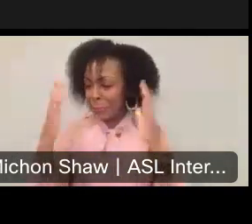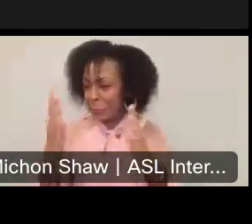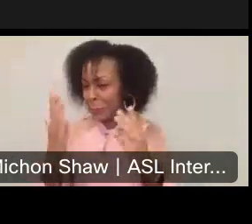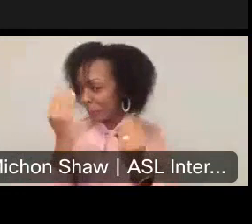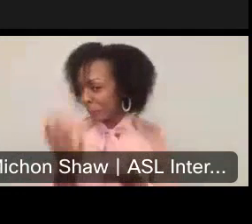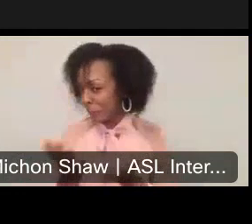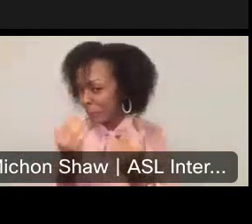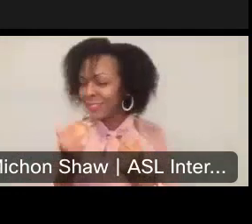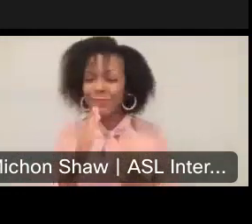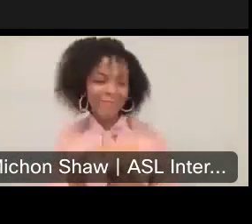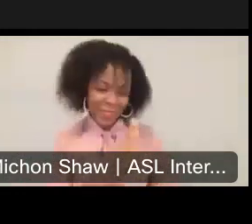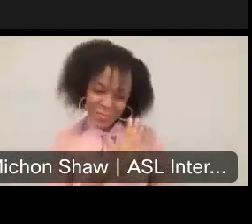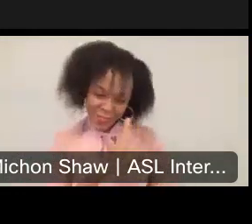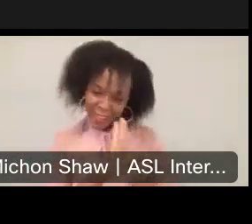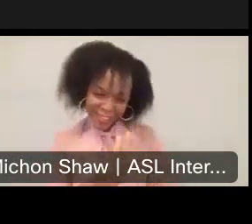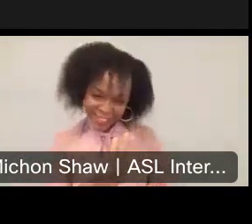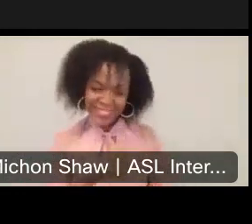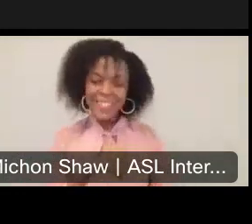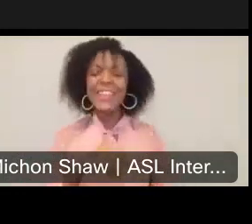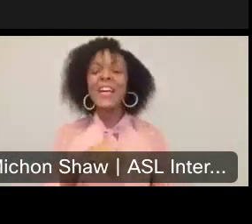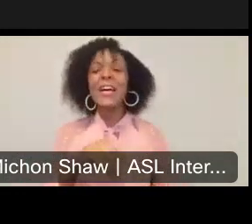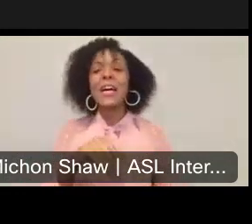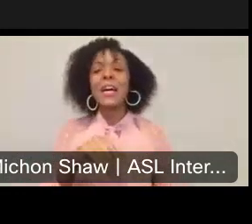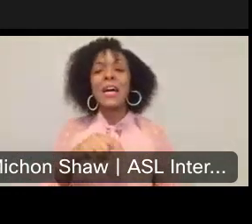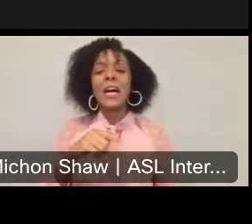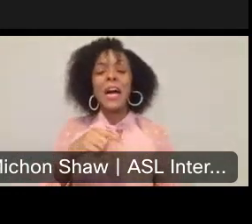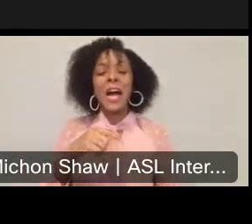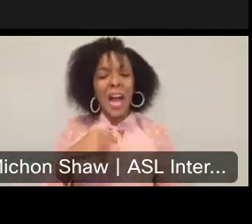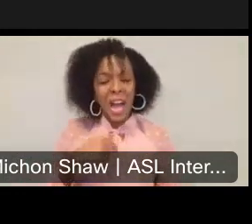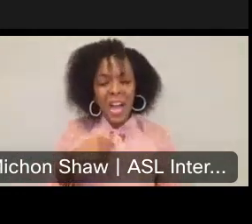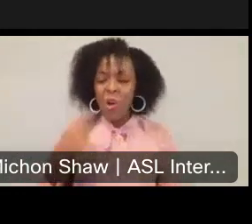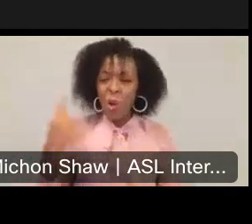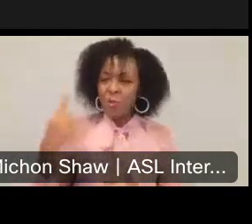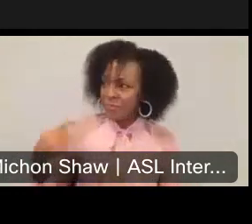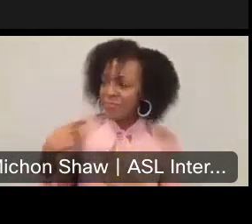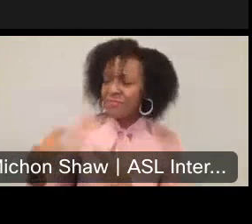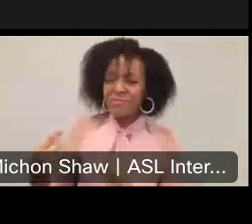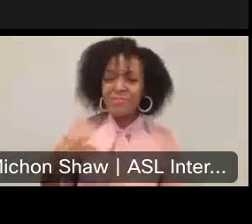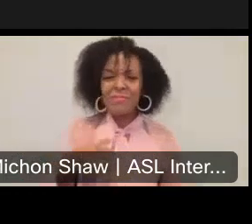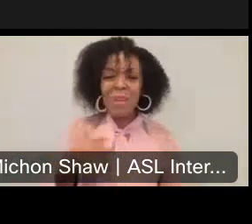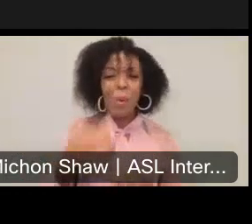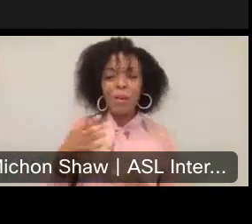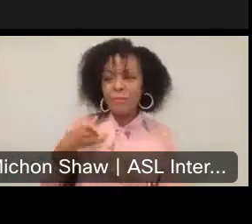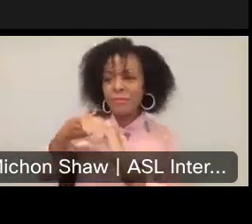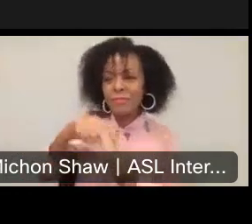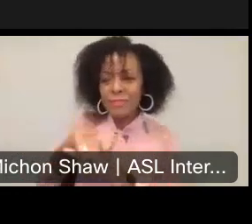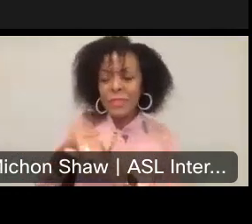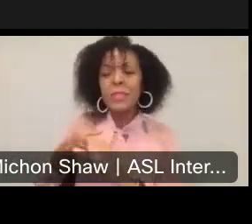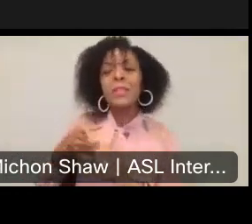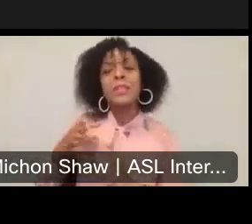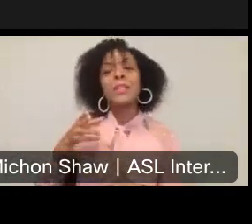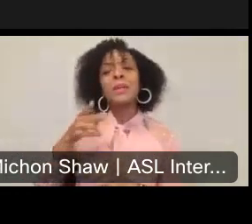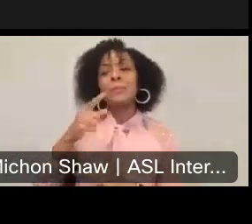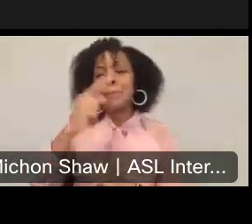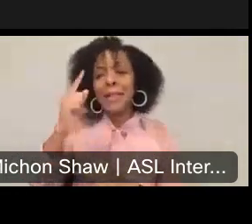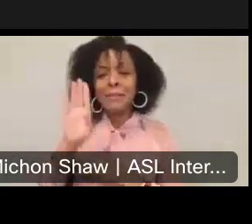fine. Carolina, I had always felt that I wanted to be a part of a Black business, but I did at that point, I didn't know